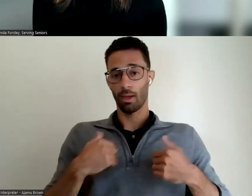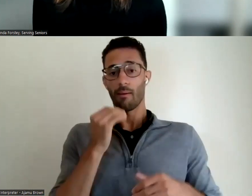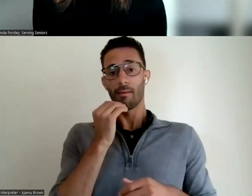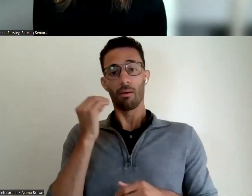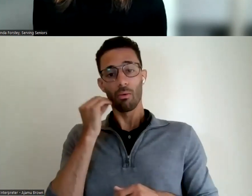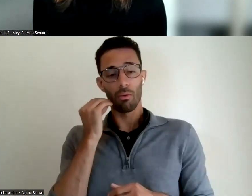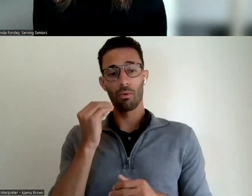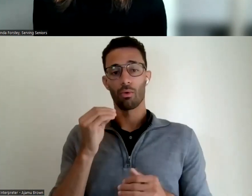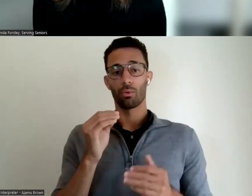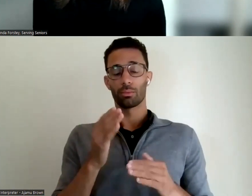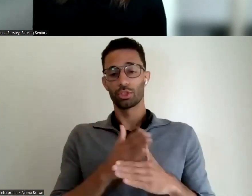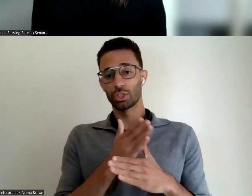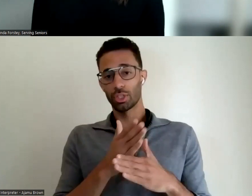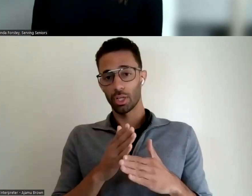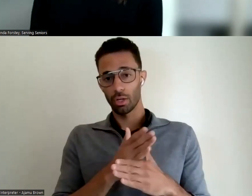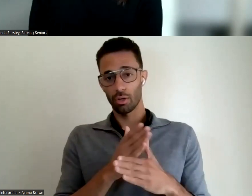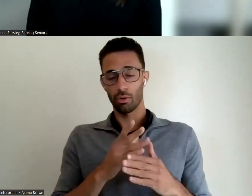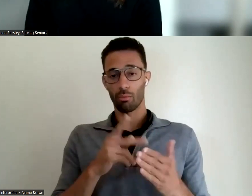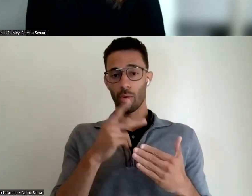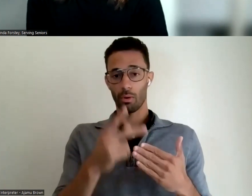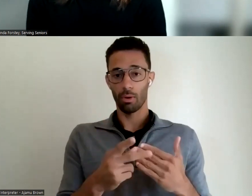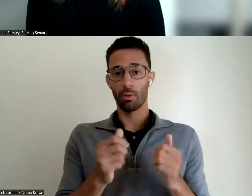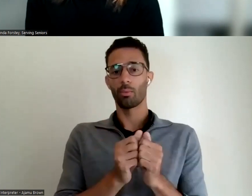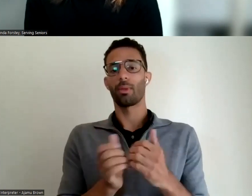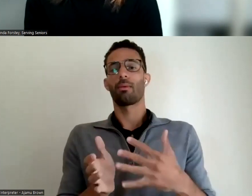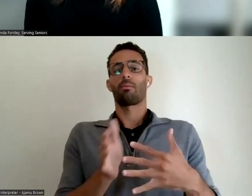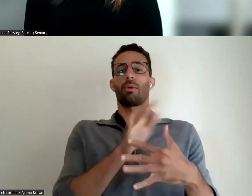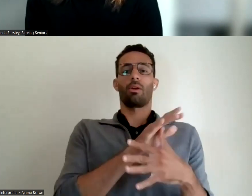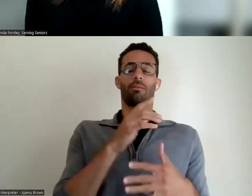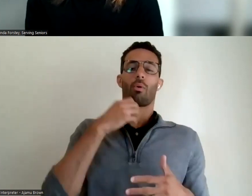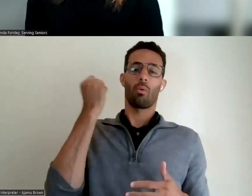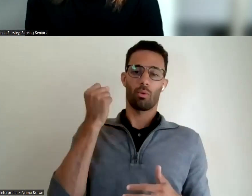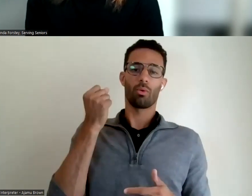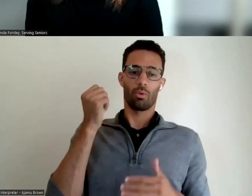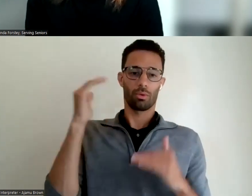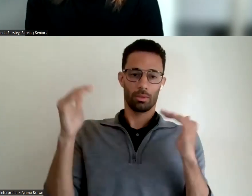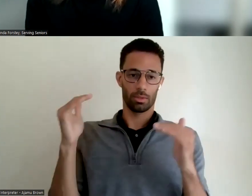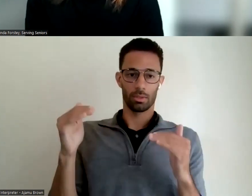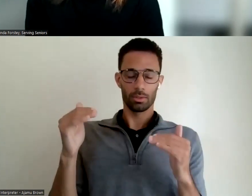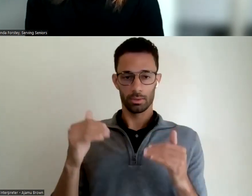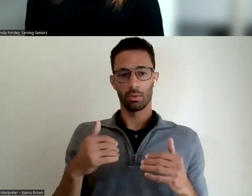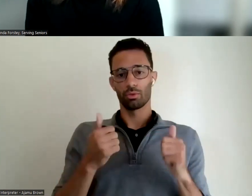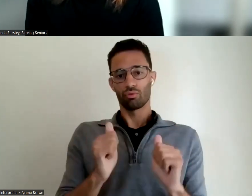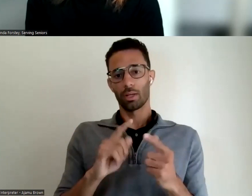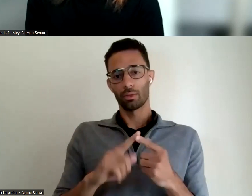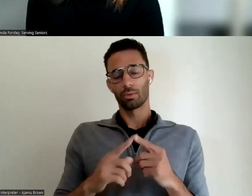does prioritize seniors. So we are pursuing that avenue of increasing housing at the same time.